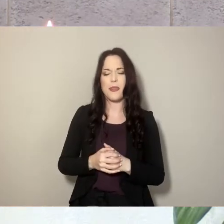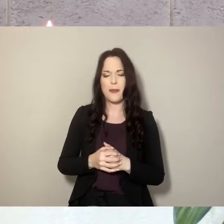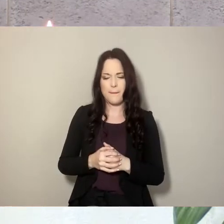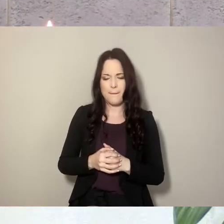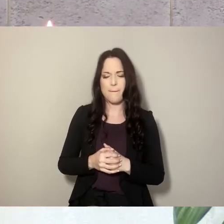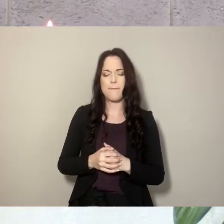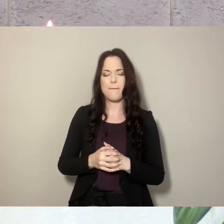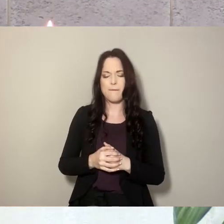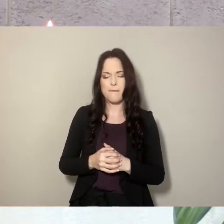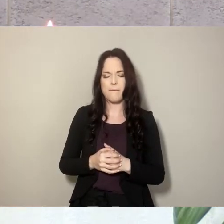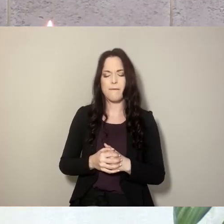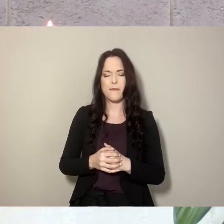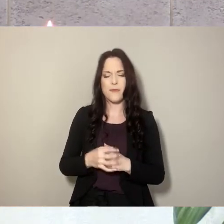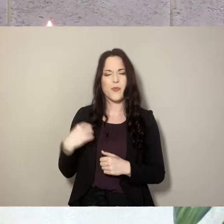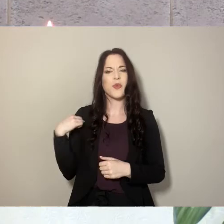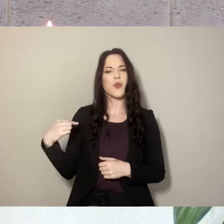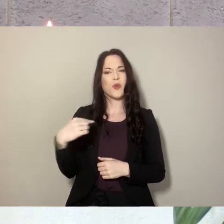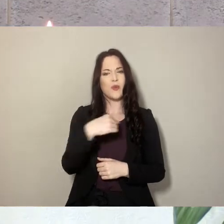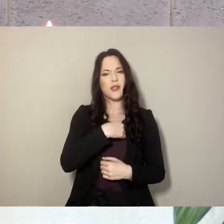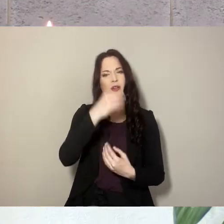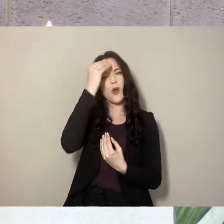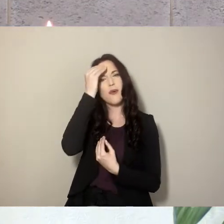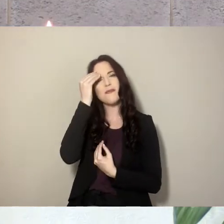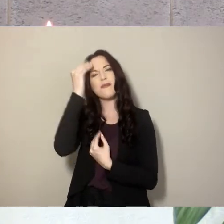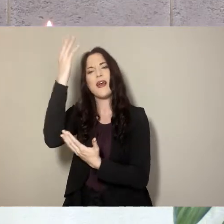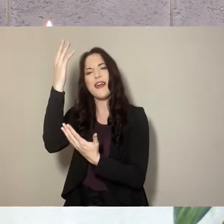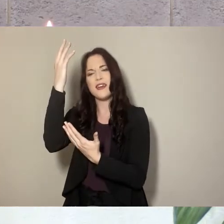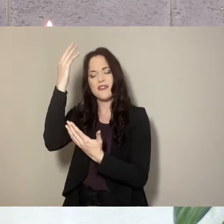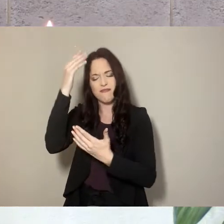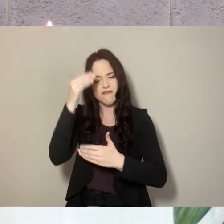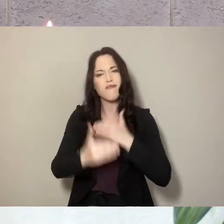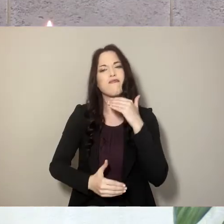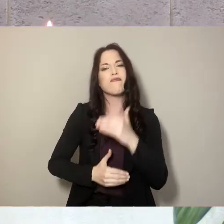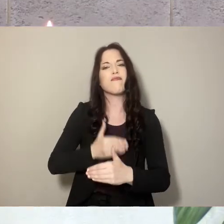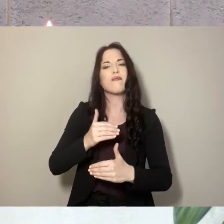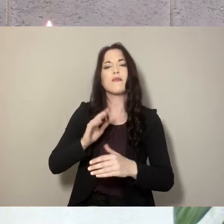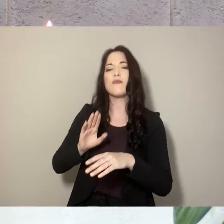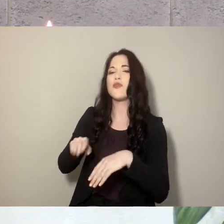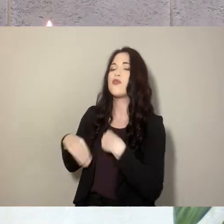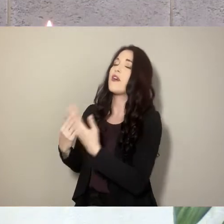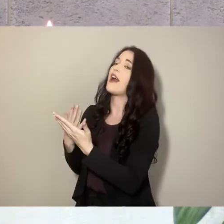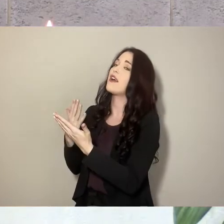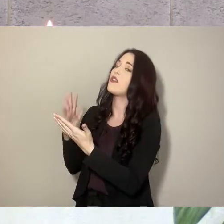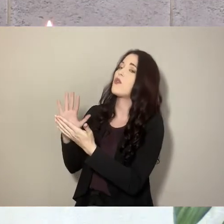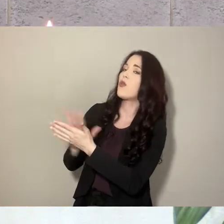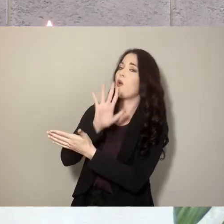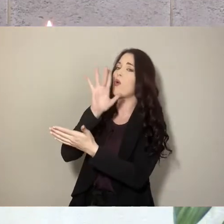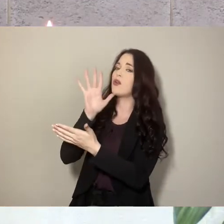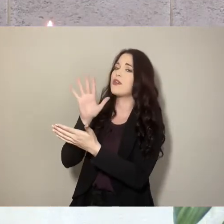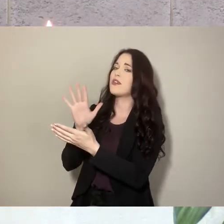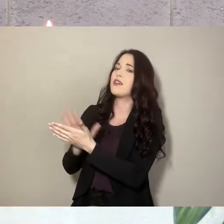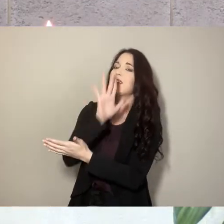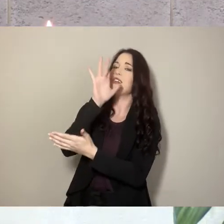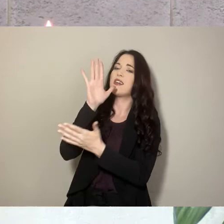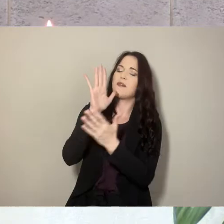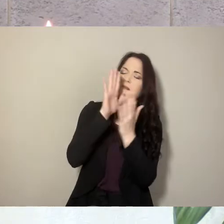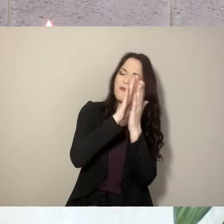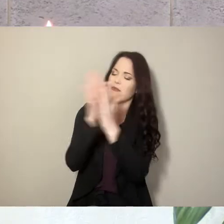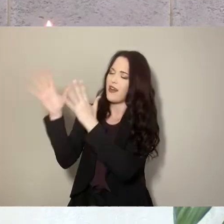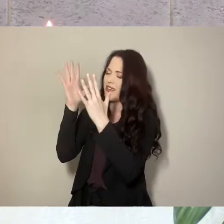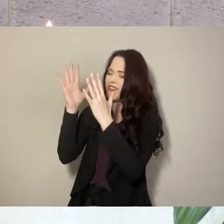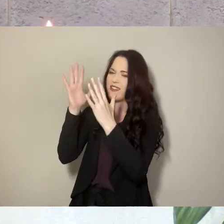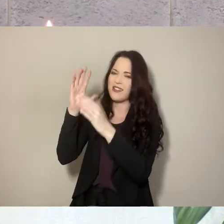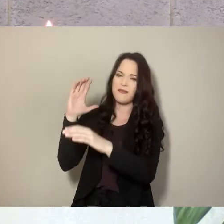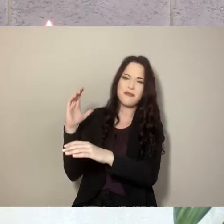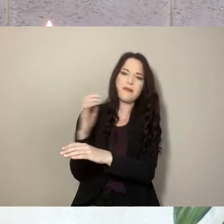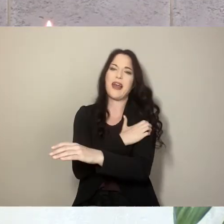And as we do, help us to give you the glory, give you the praise, give you the power of our